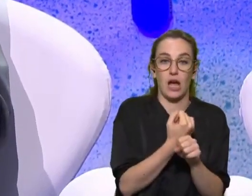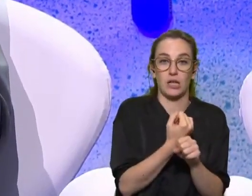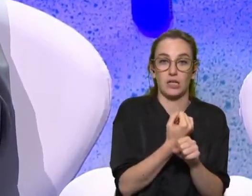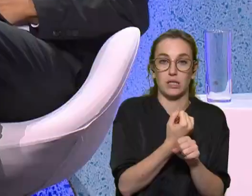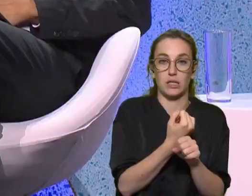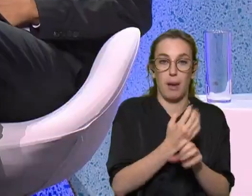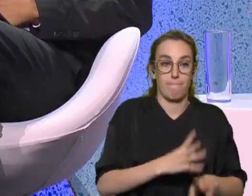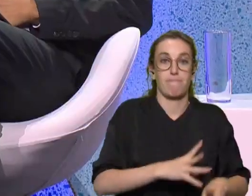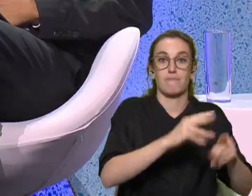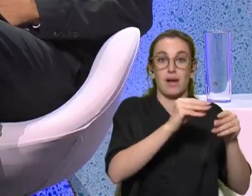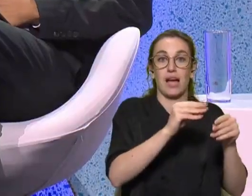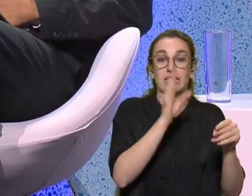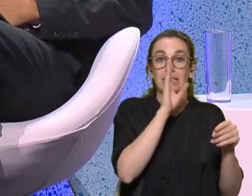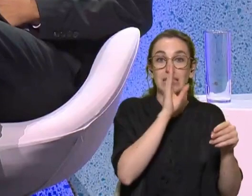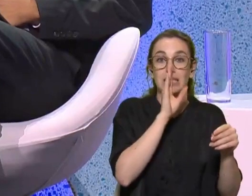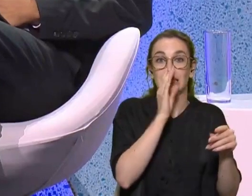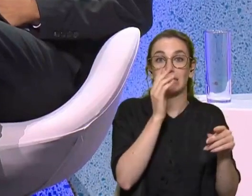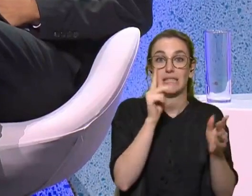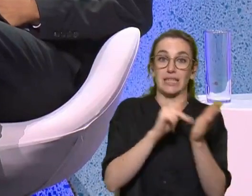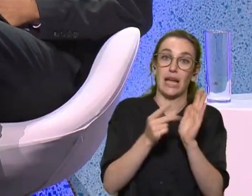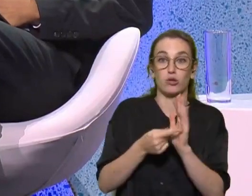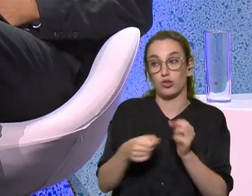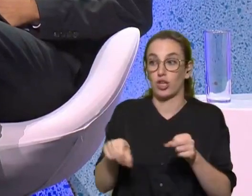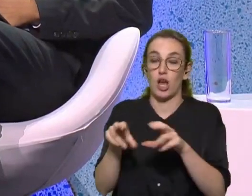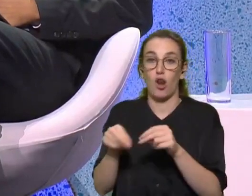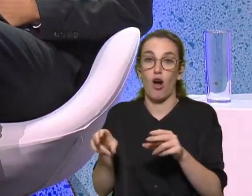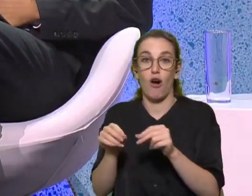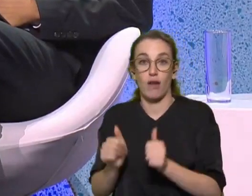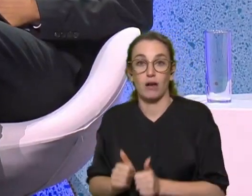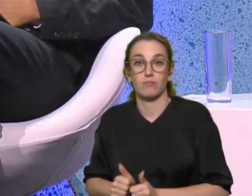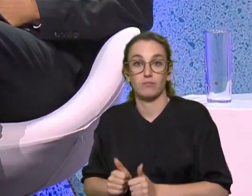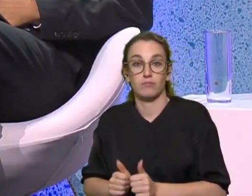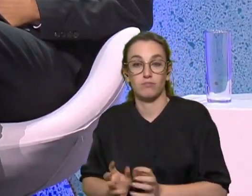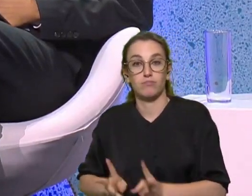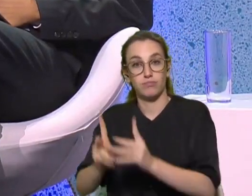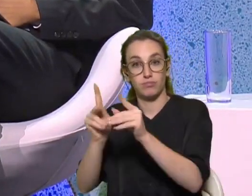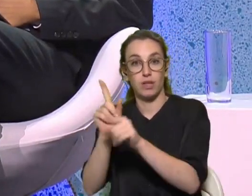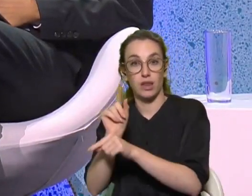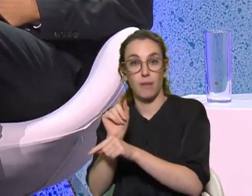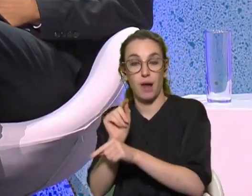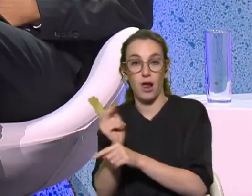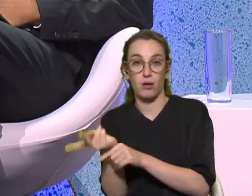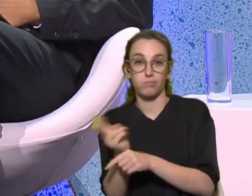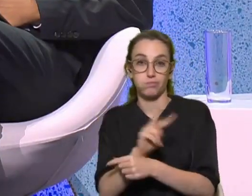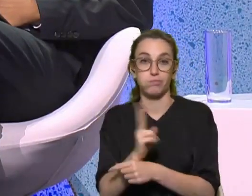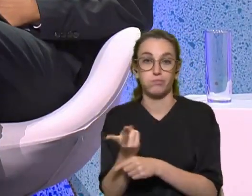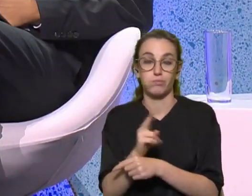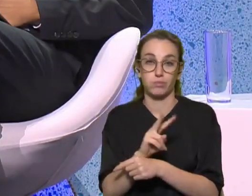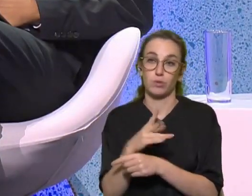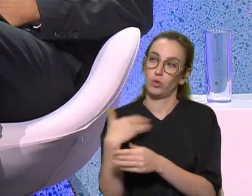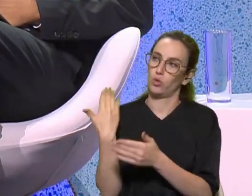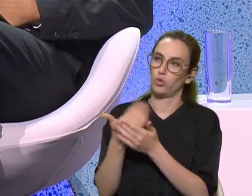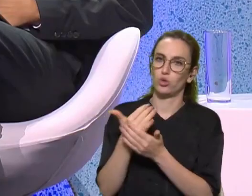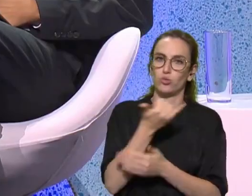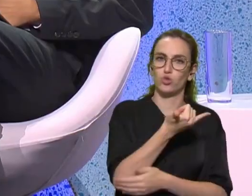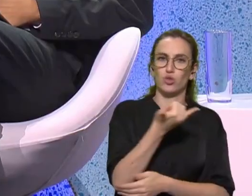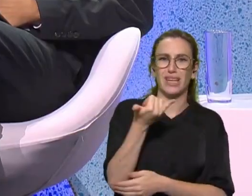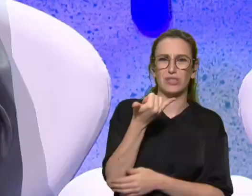how do you increase productivity with technological evolution, which has allowed us